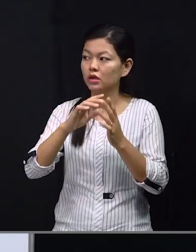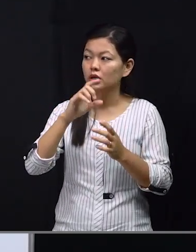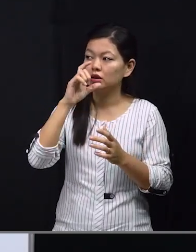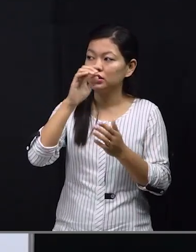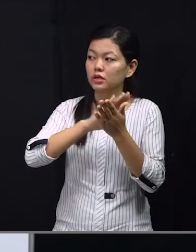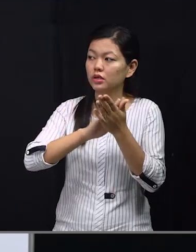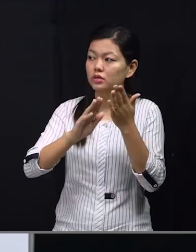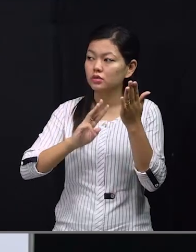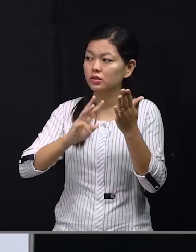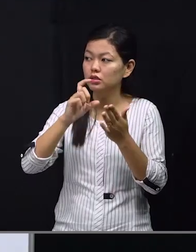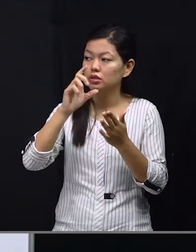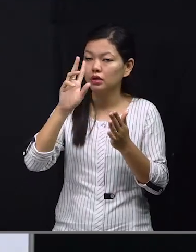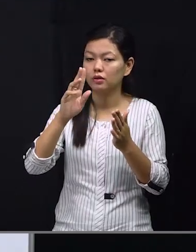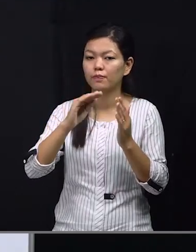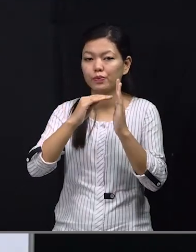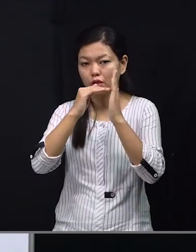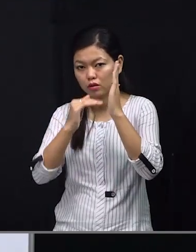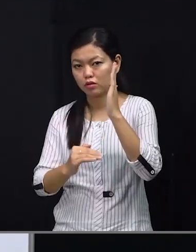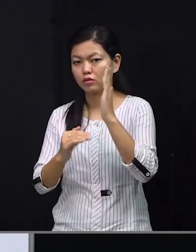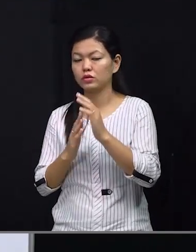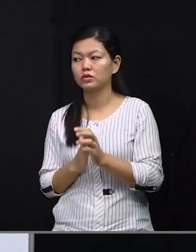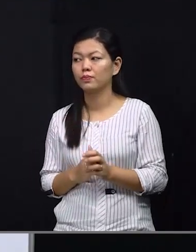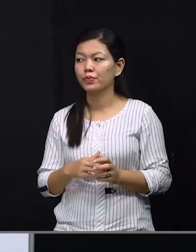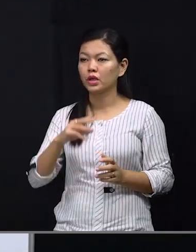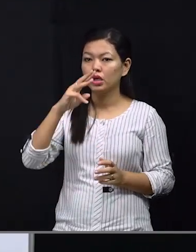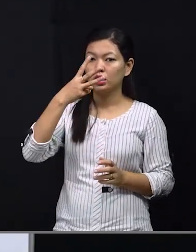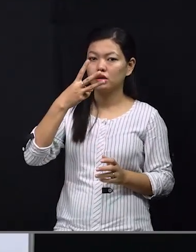have isomeric haloalkanes,